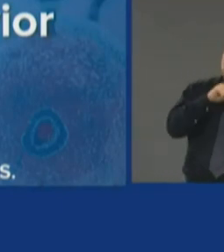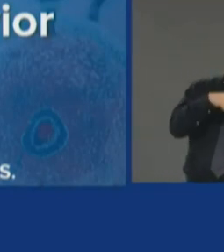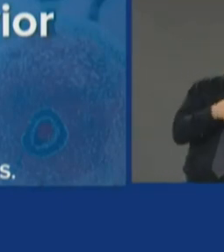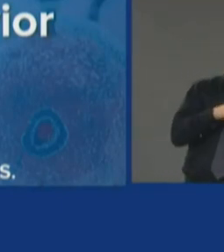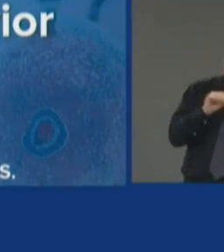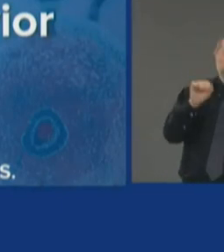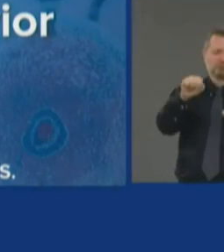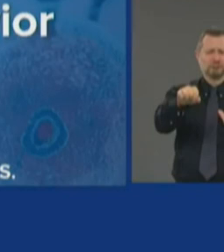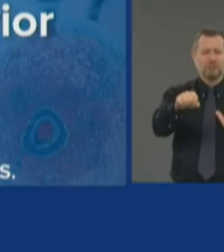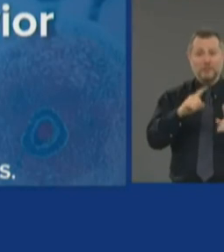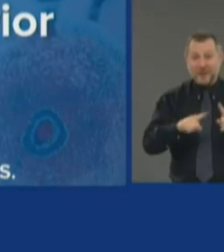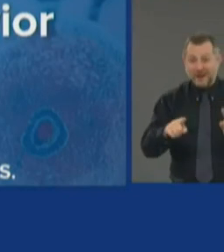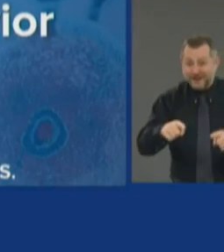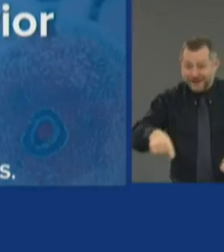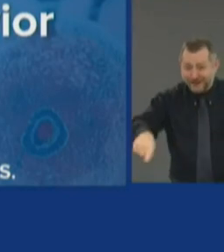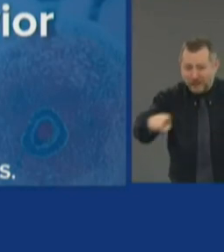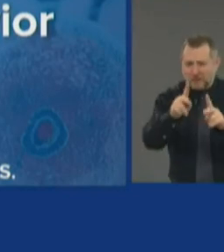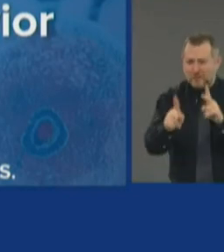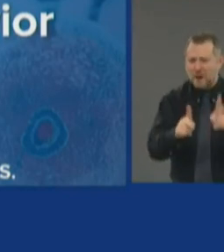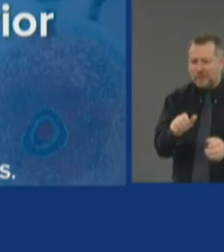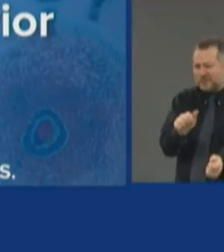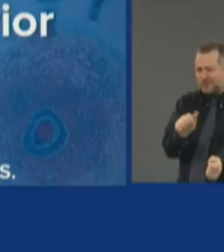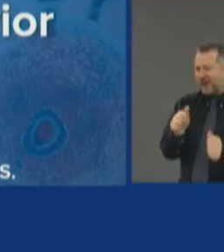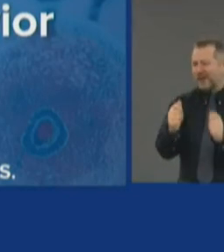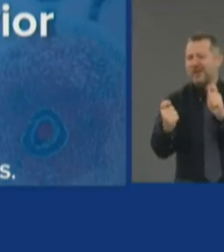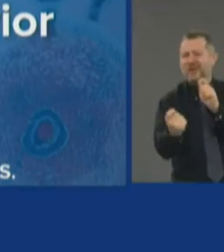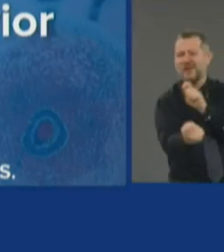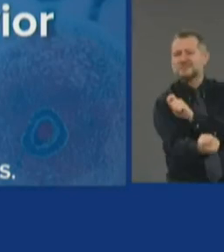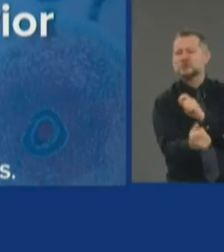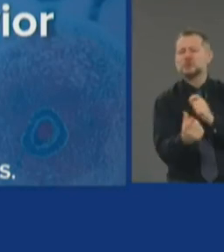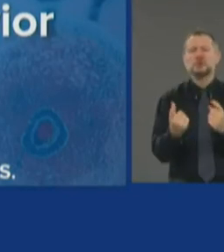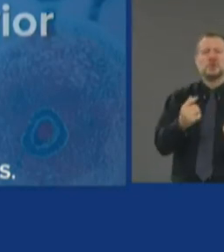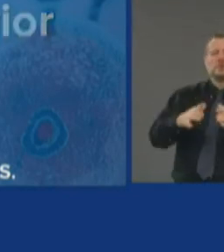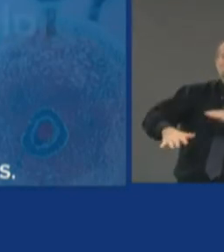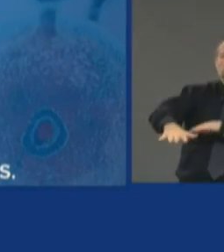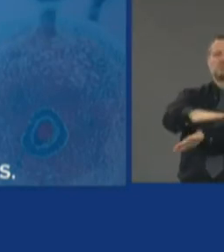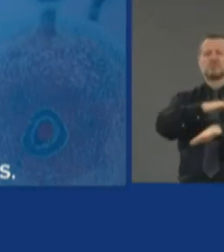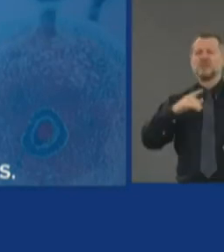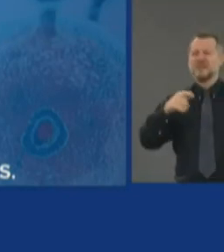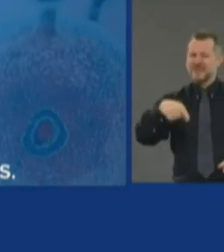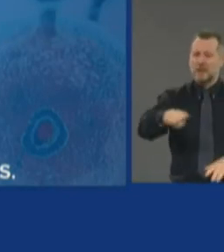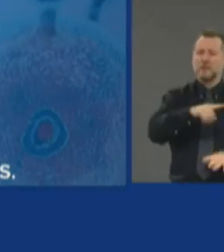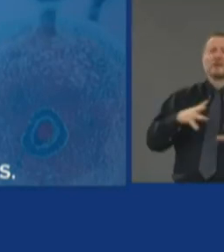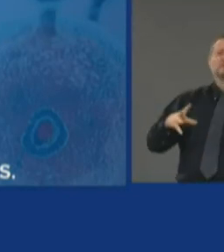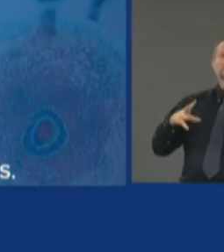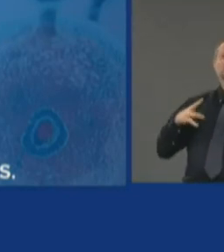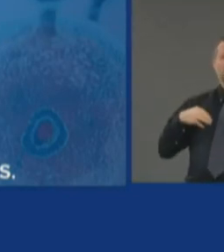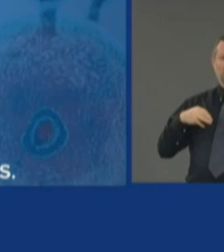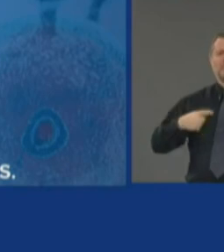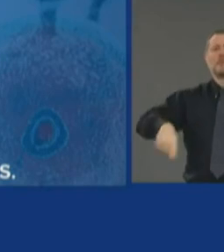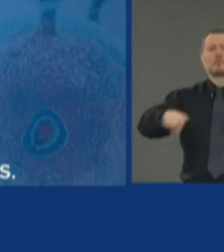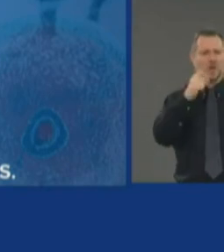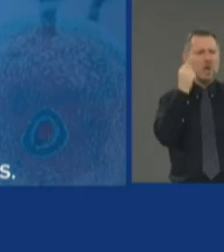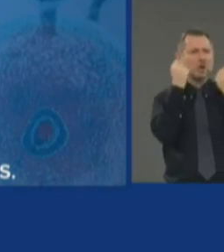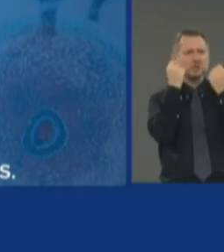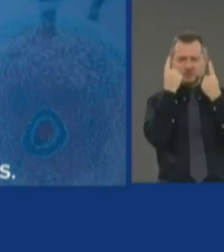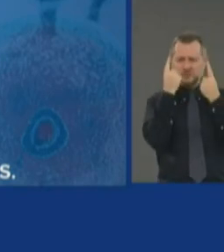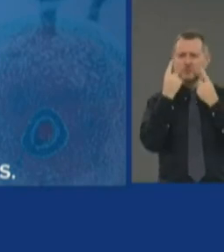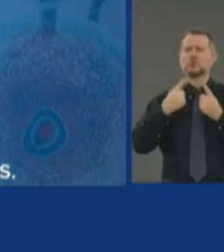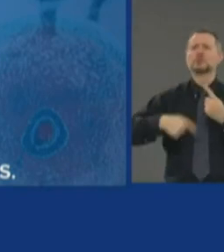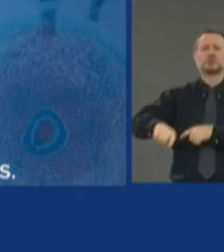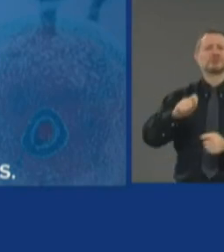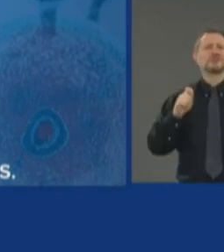making the changes that had to be made. They had to accept it. They had to understand that they had to change their behavior. That